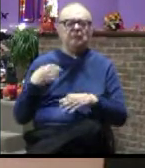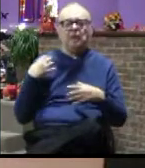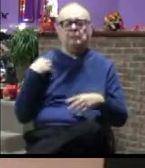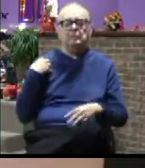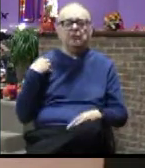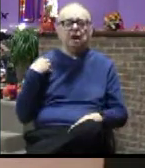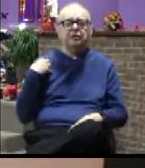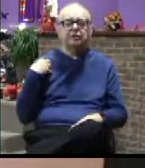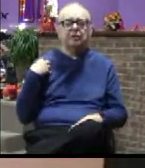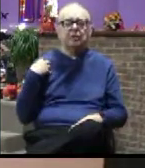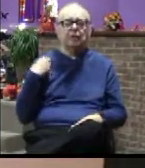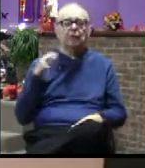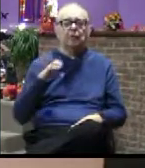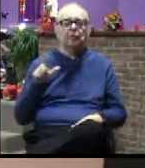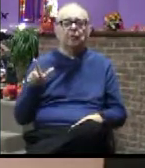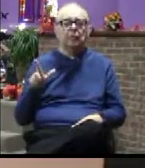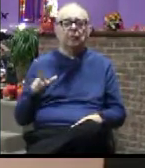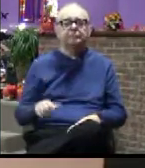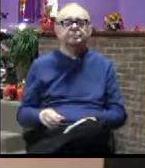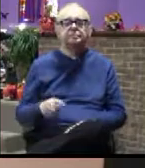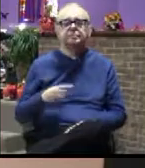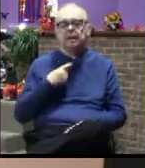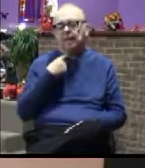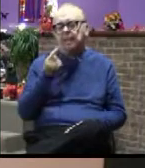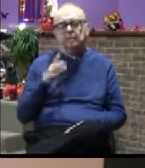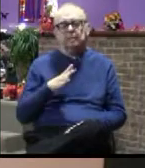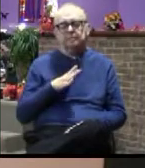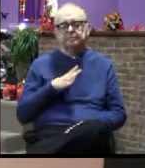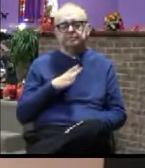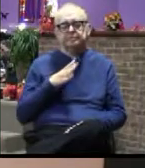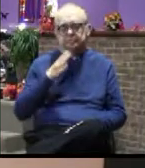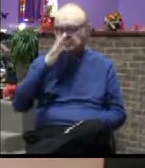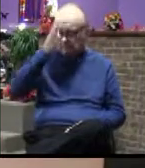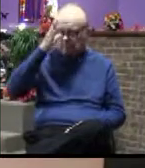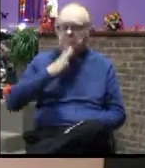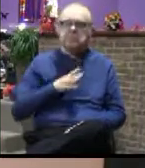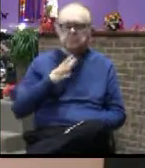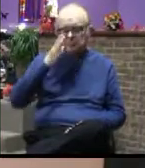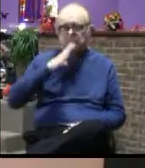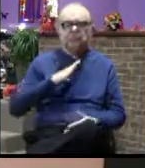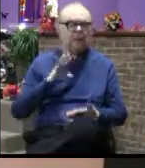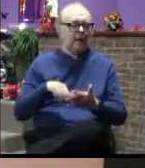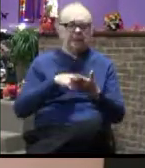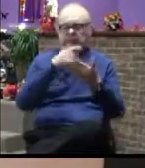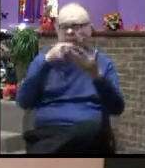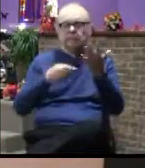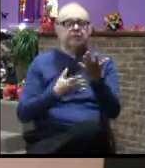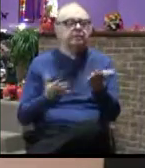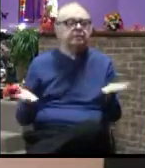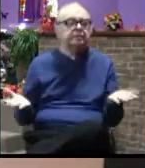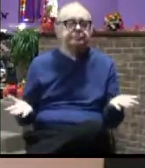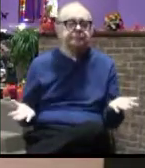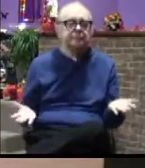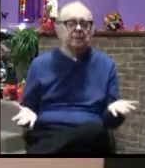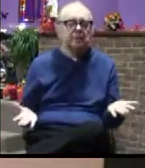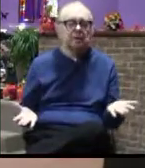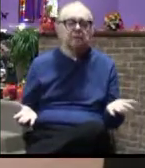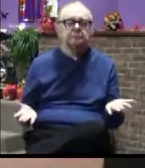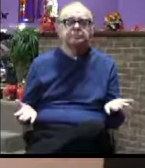And you're sitting there and you're thinking, okay, I know that mom and dad had this, this, this, this, and this.